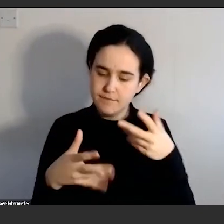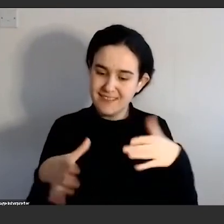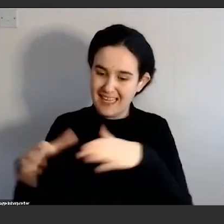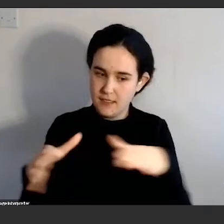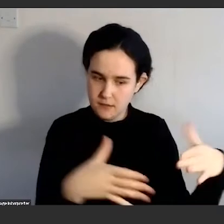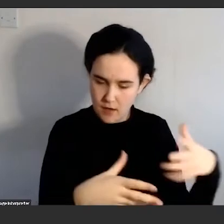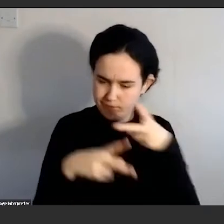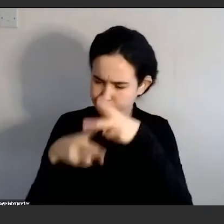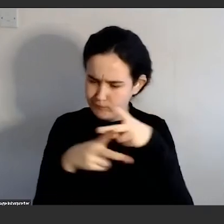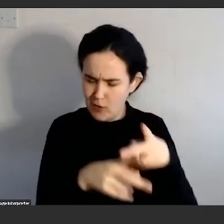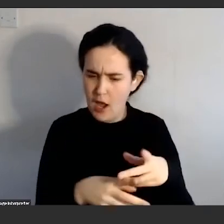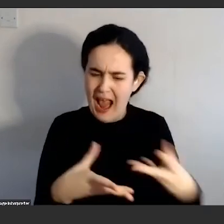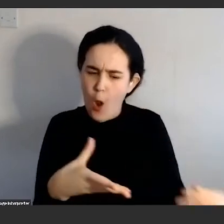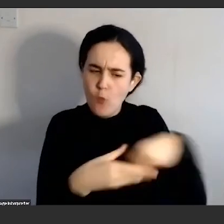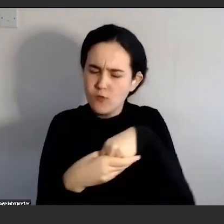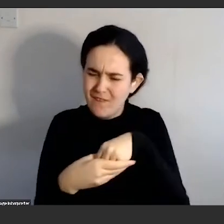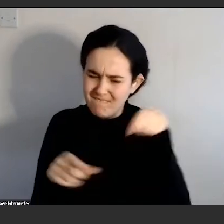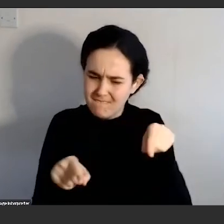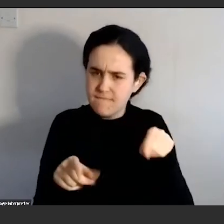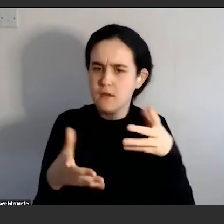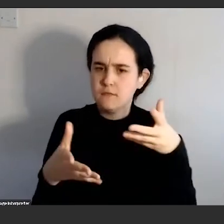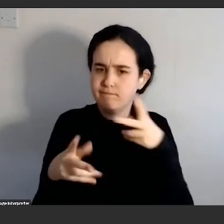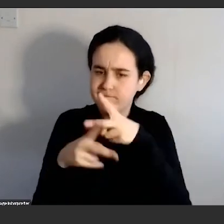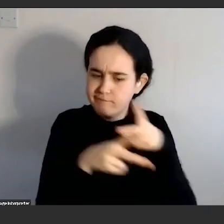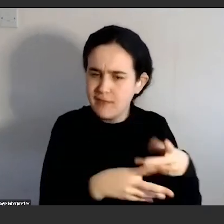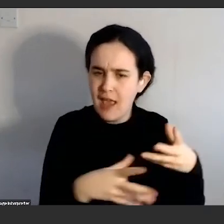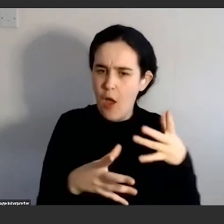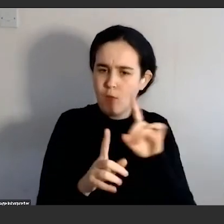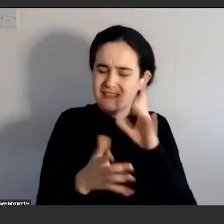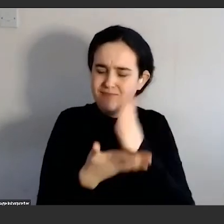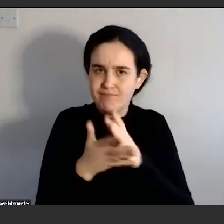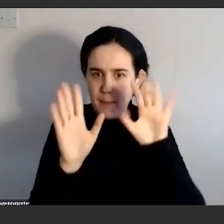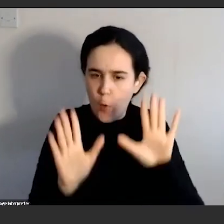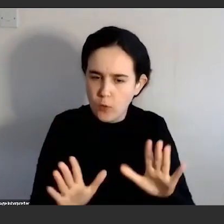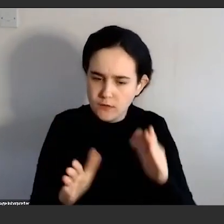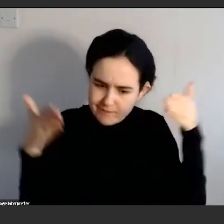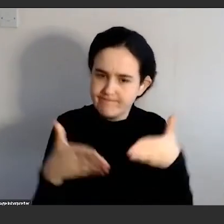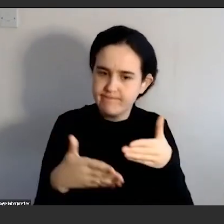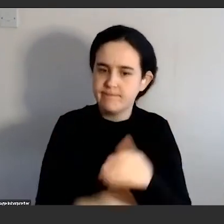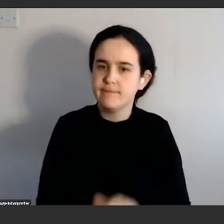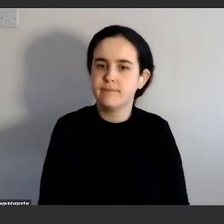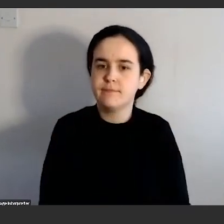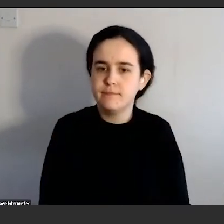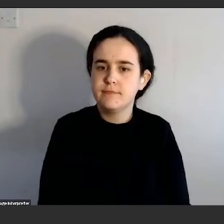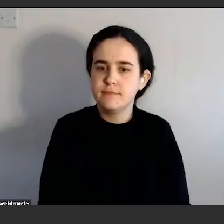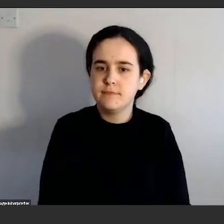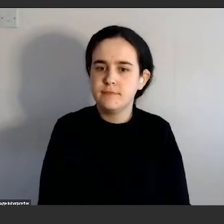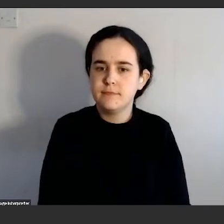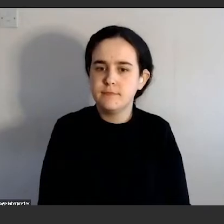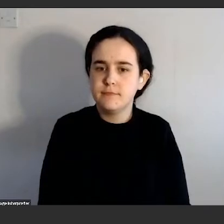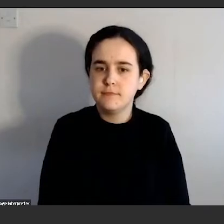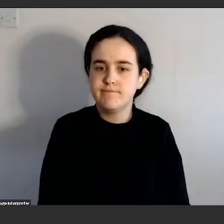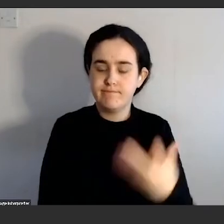Thank you, Femi. Let me start with a simple observation. The impact of large-scale health emergencies